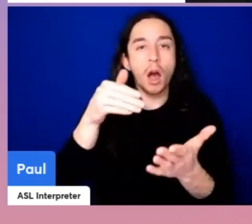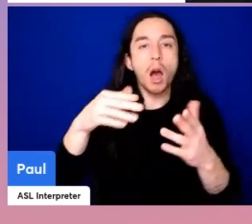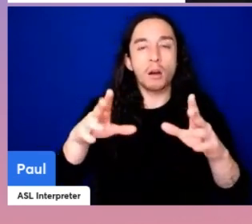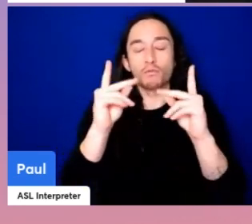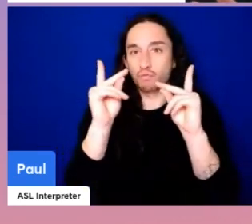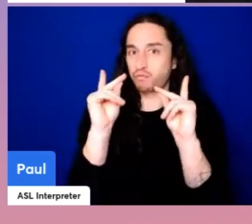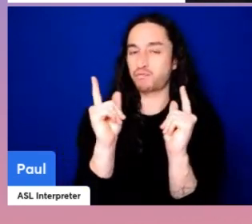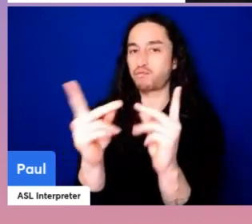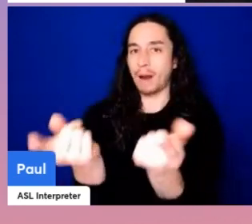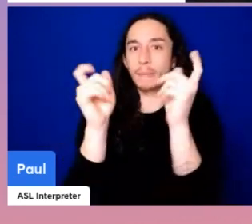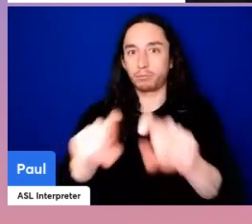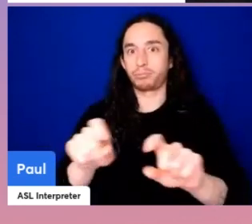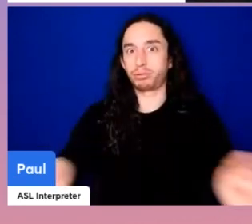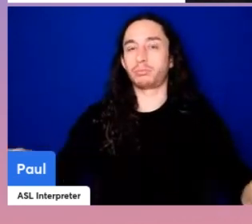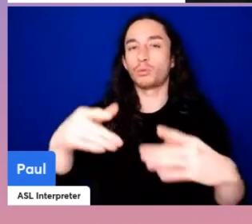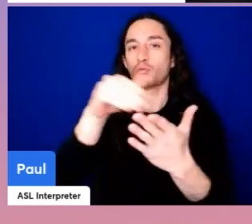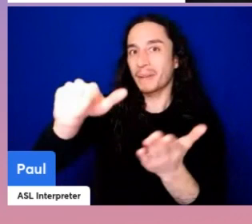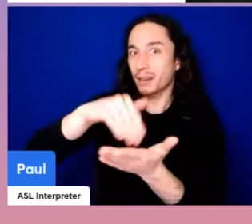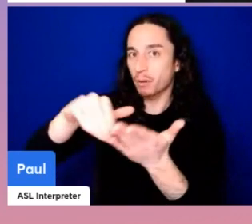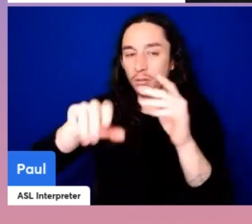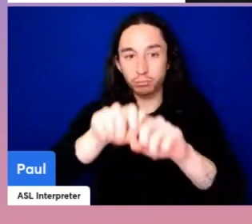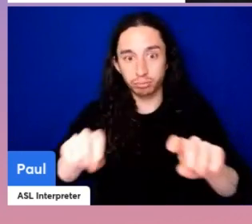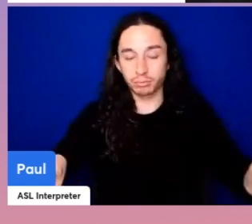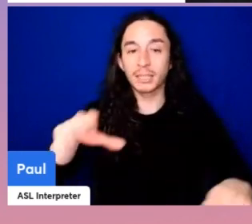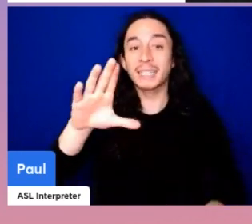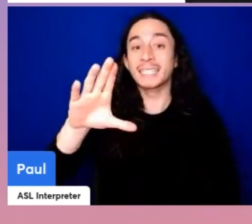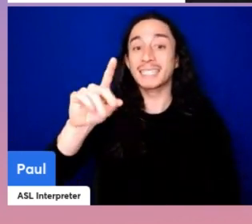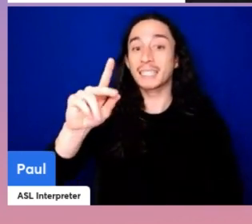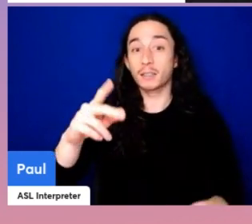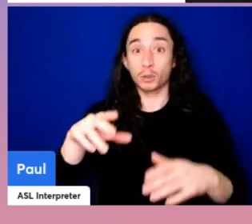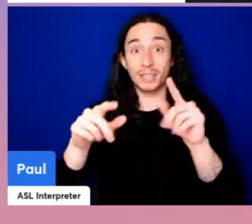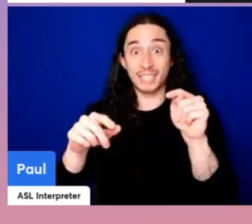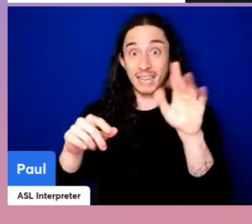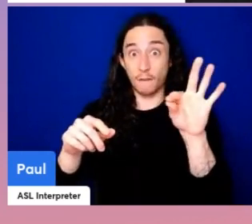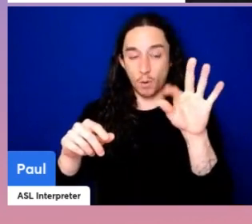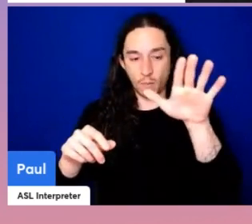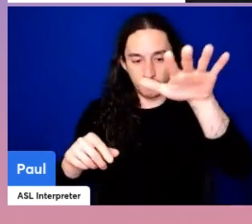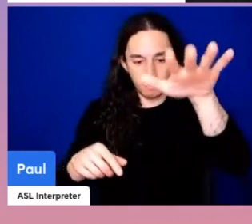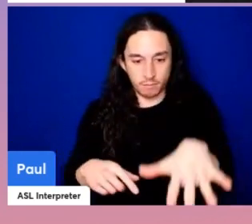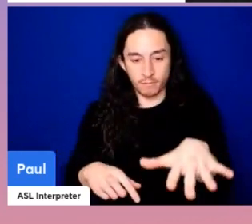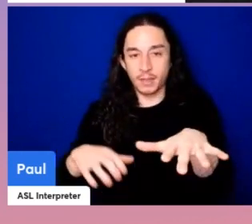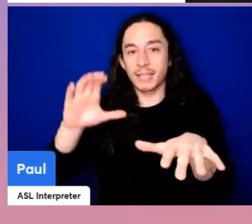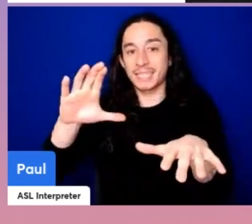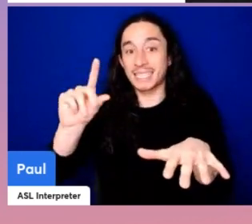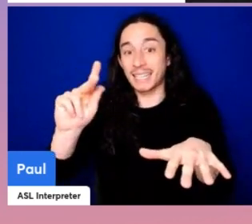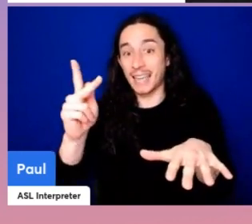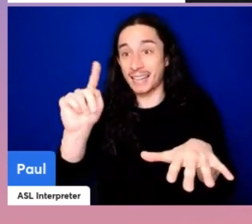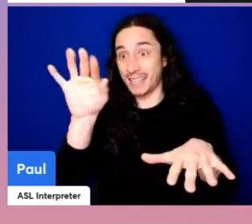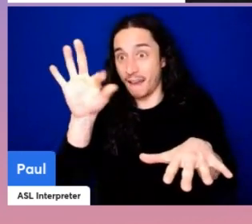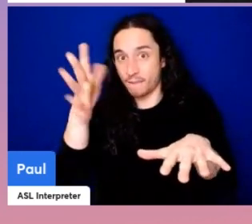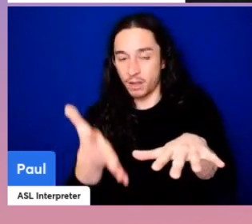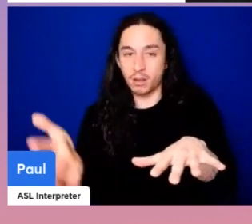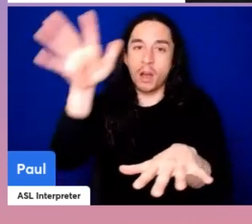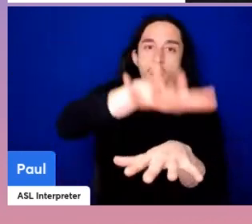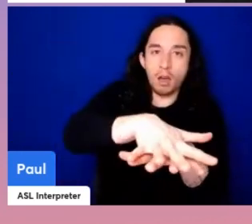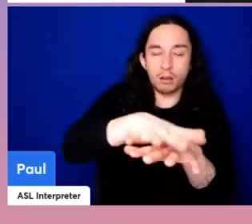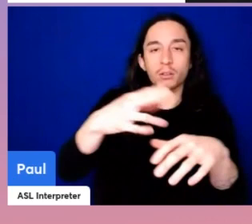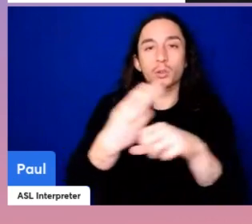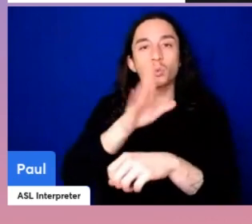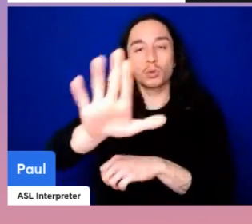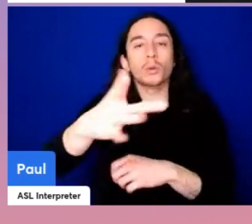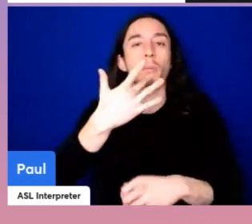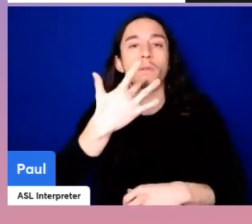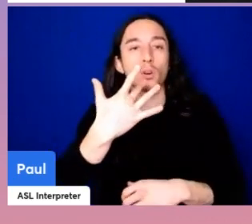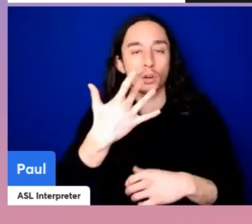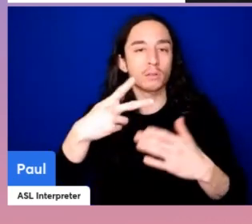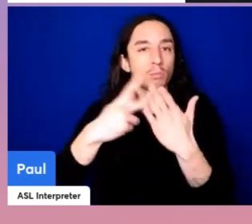deployments. CDKTF is a layer that sits over the top of Terraform that allows you to use a programming language of your choice to interact with your